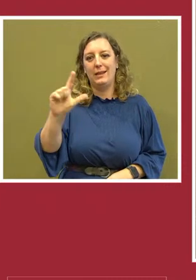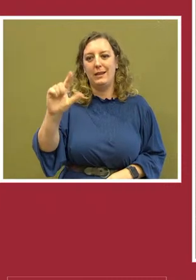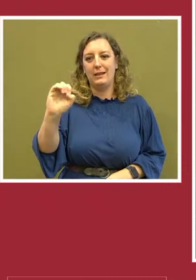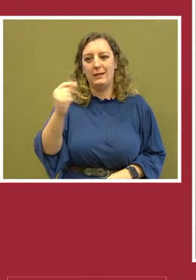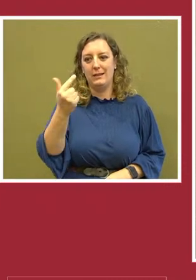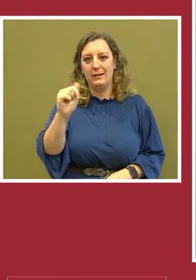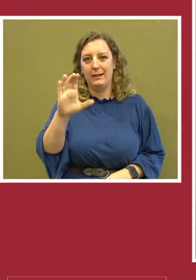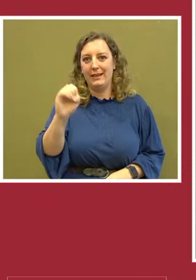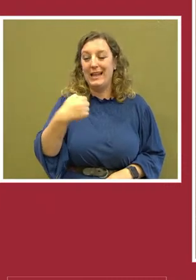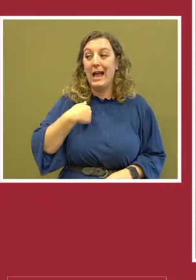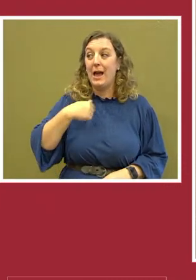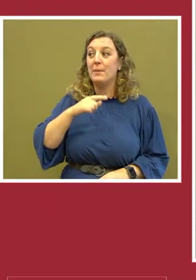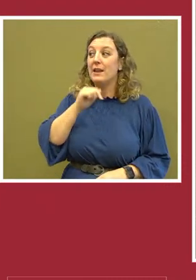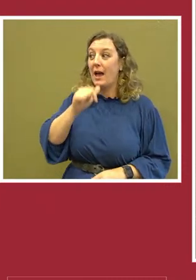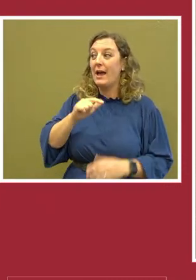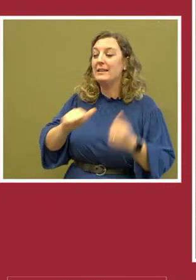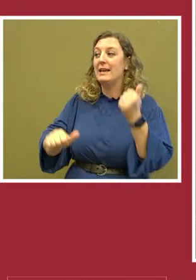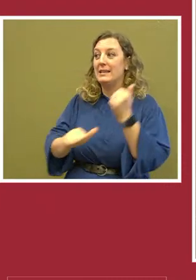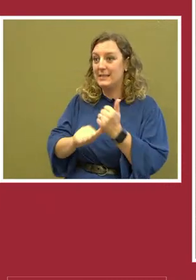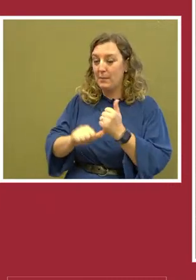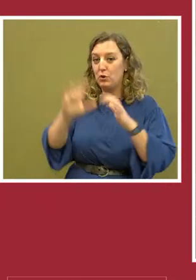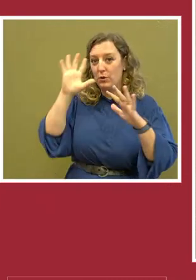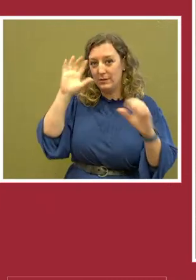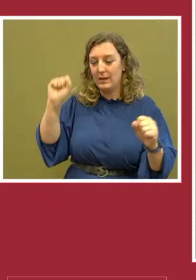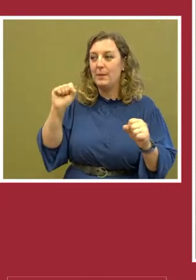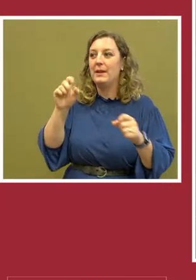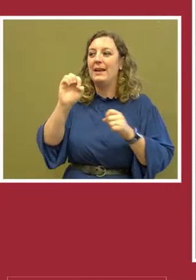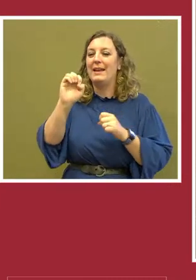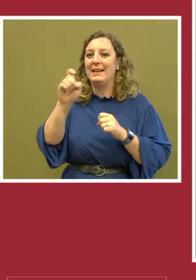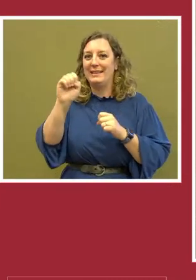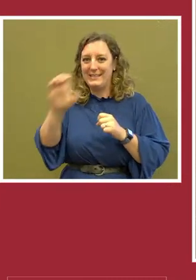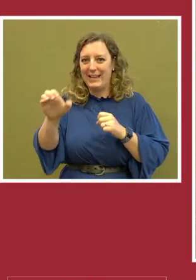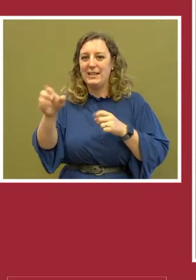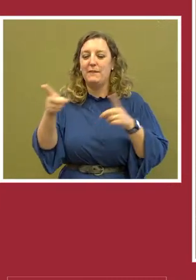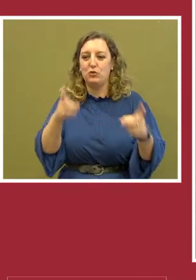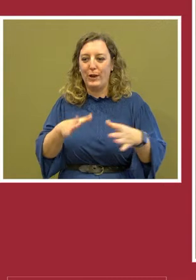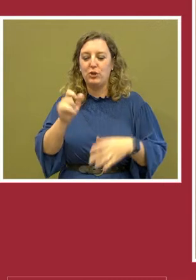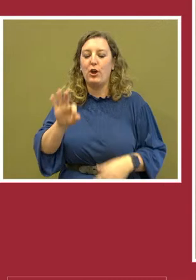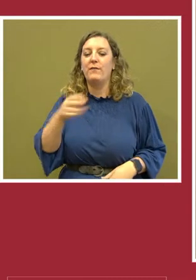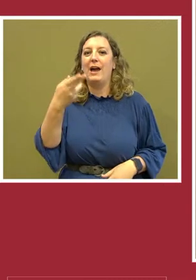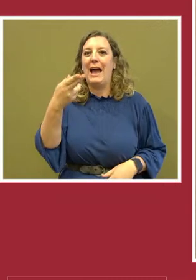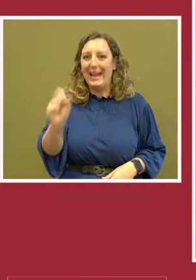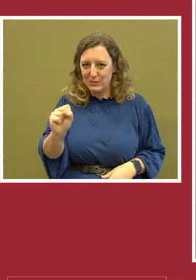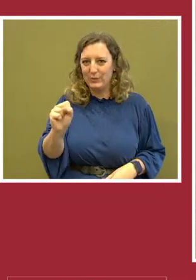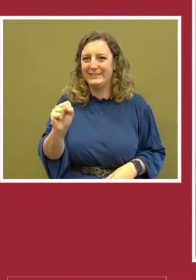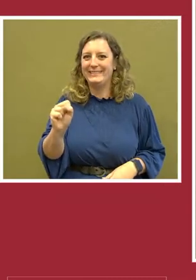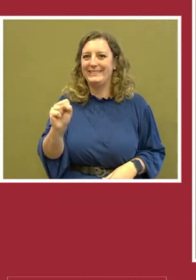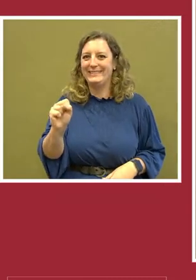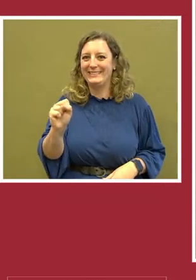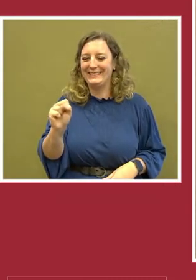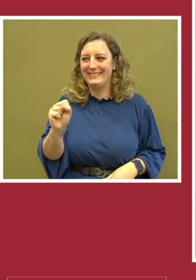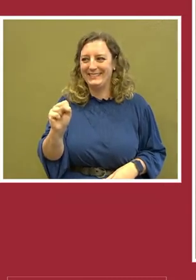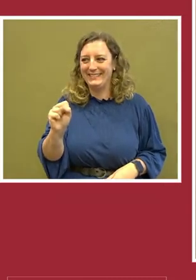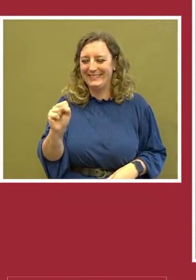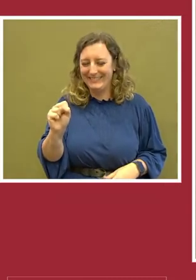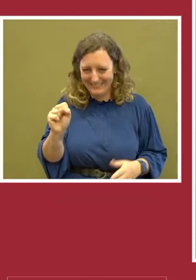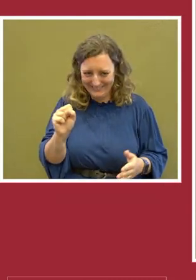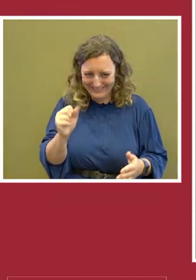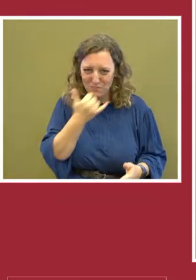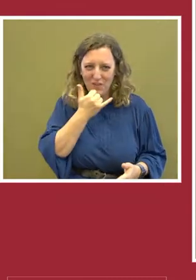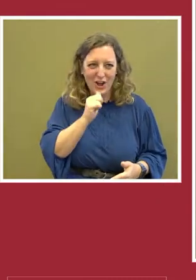not the deputy superintendent. I'm the executive director of high schools. And I love that job.